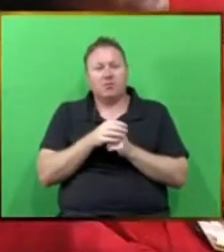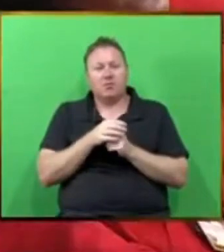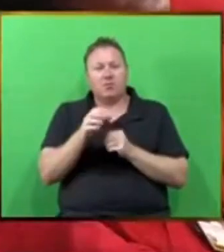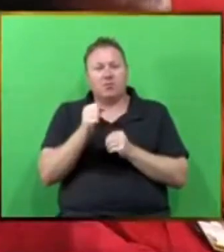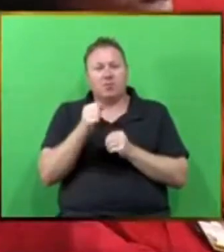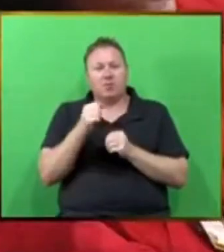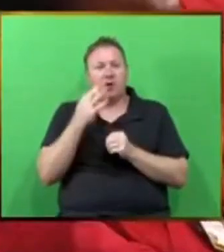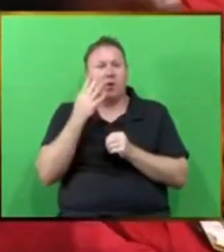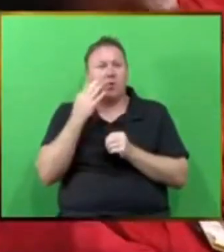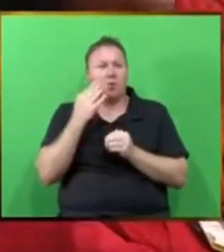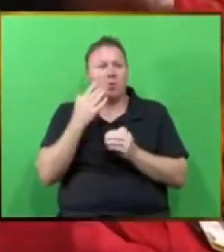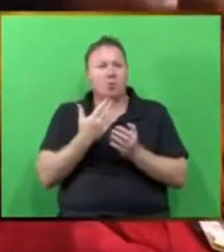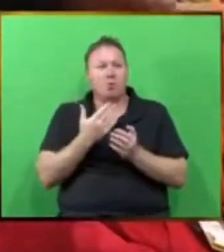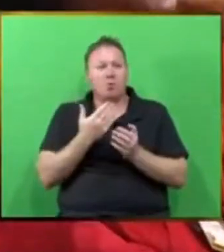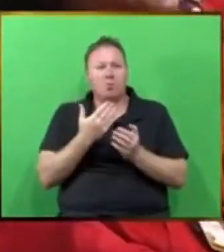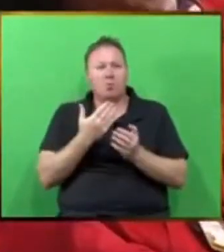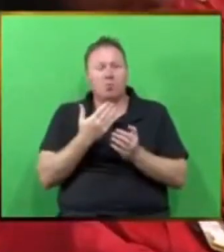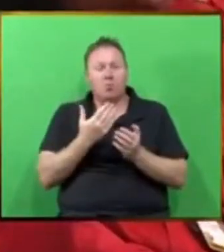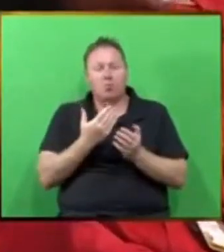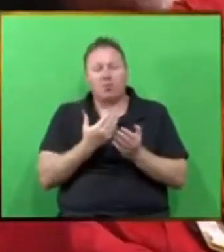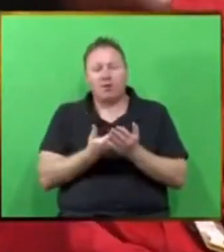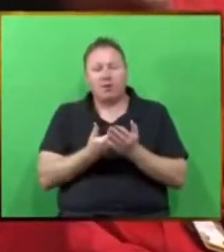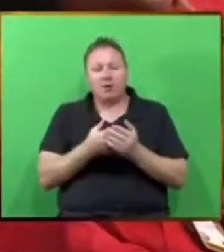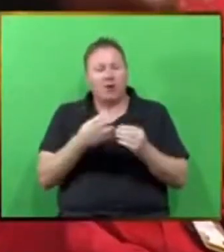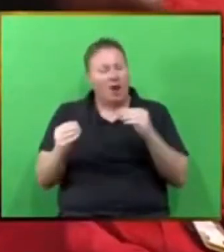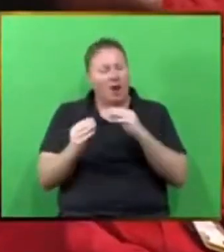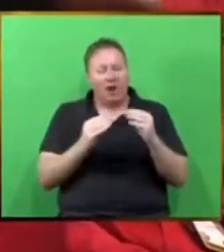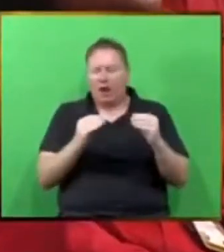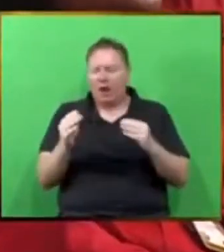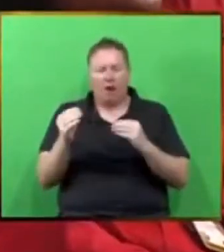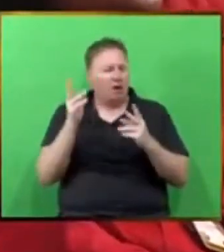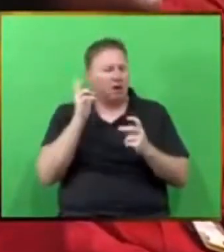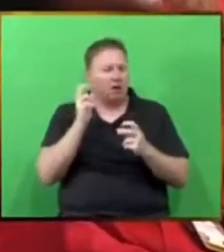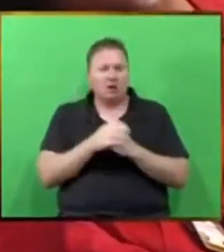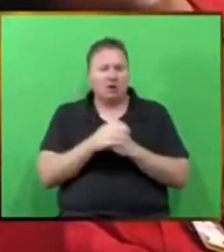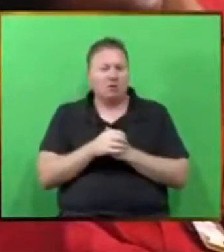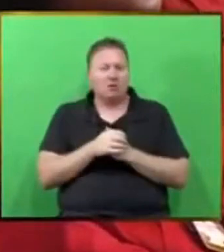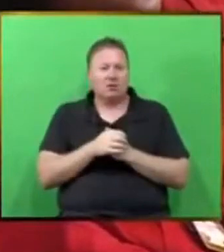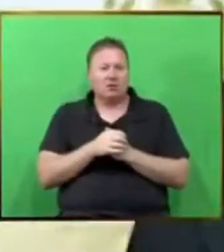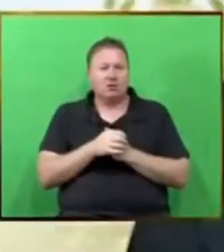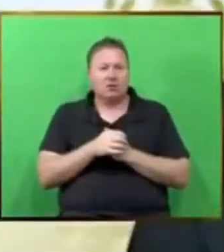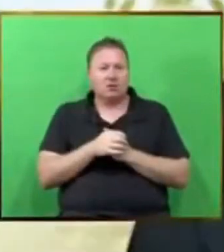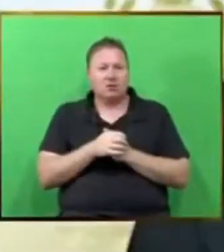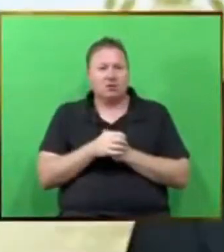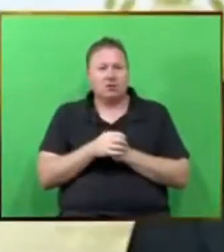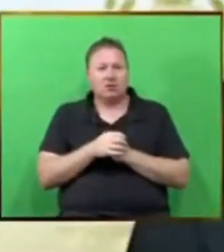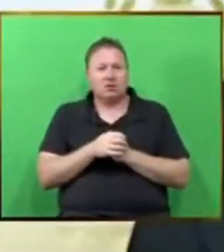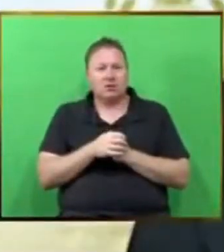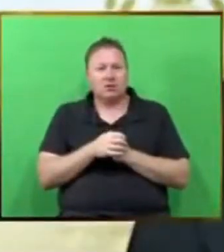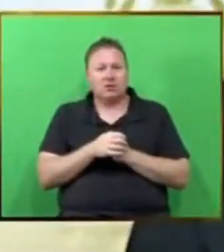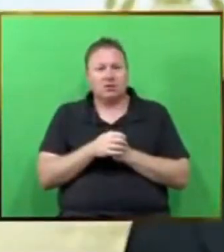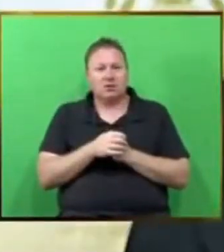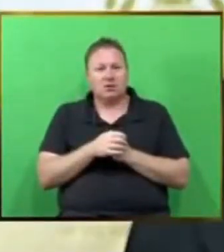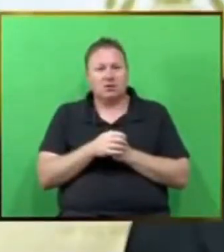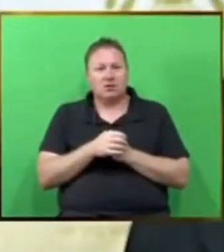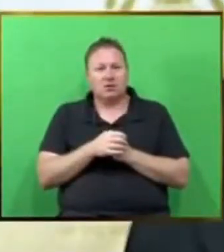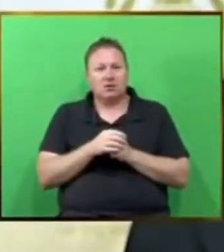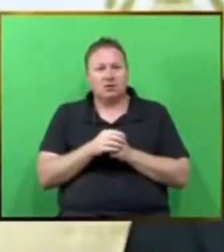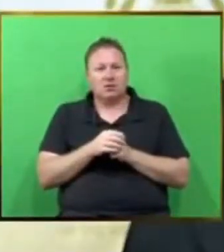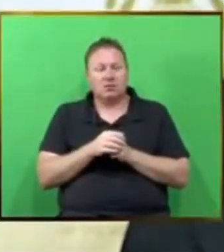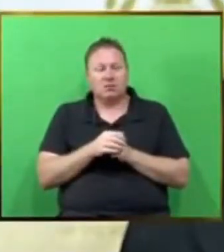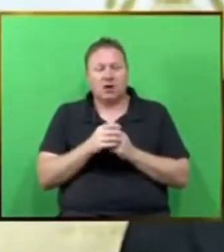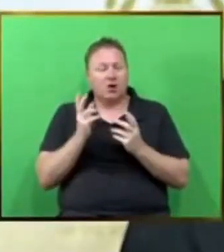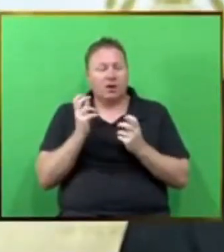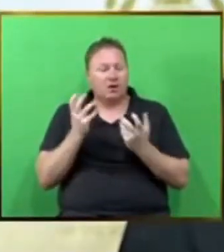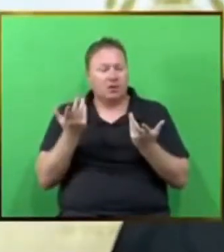50 rand increase for the foster care and 20 rand increase to the child support grant. Order.